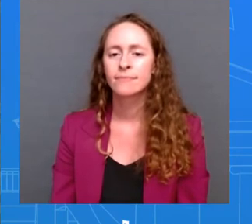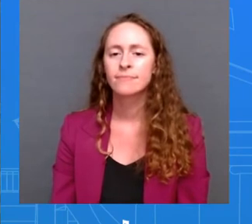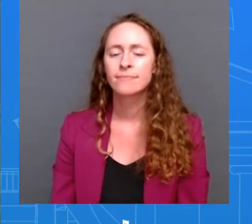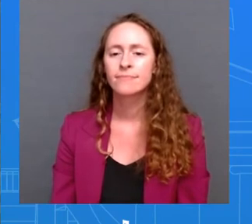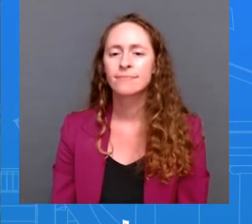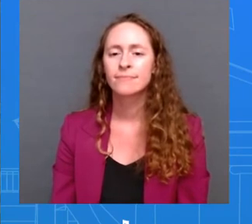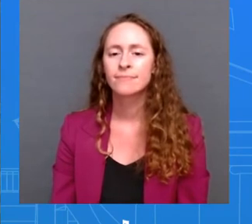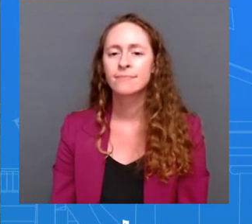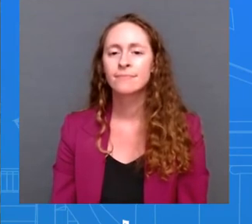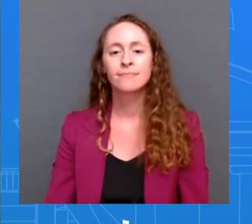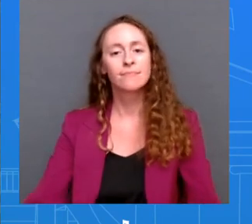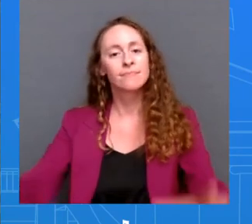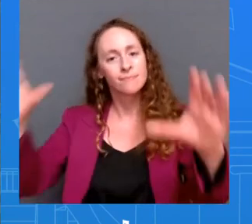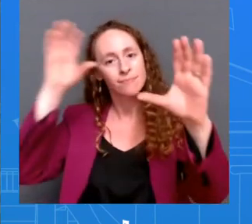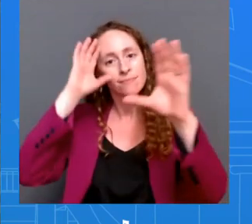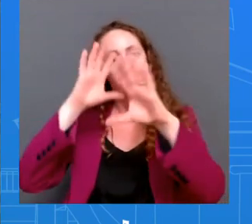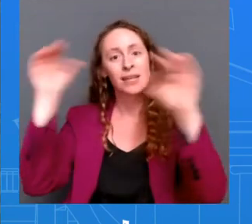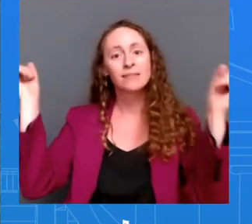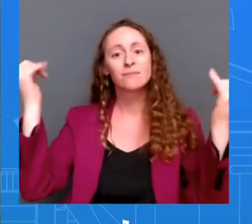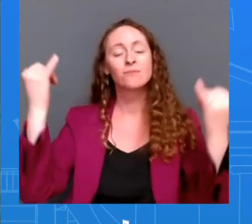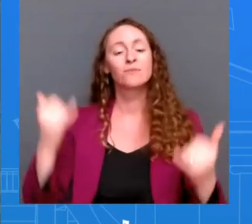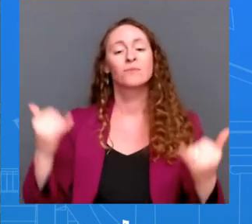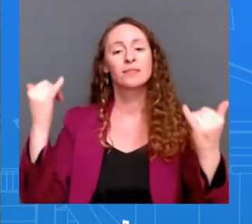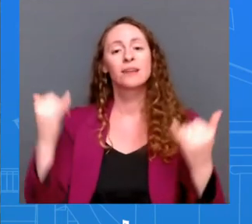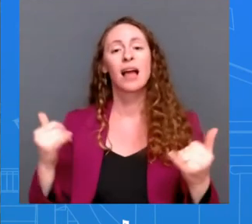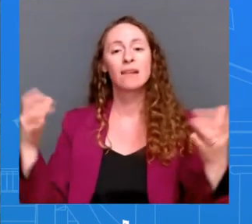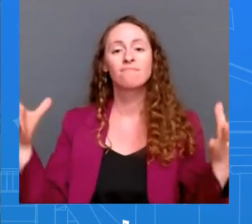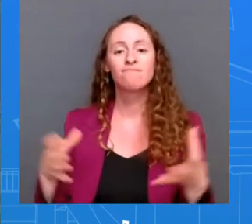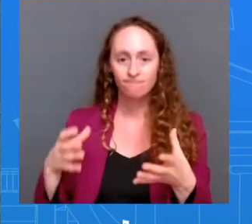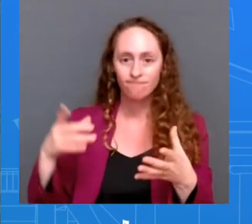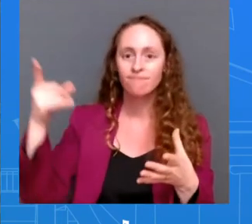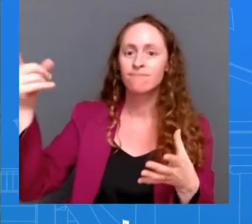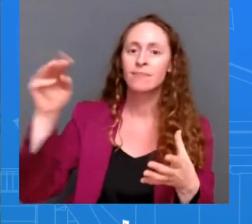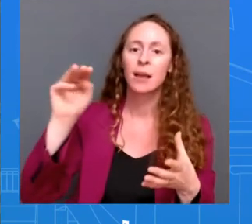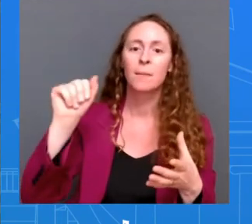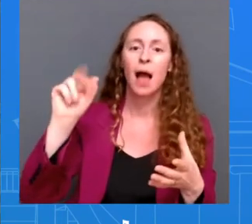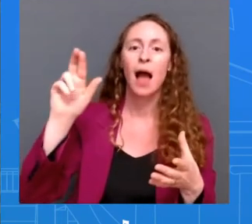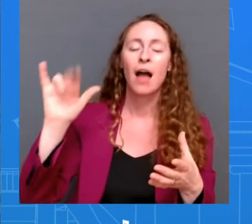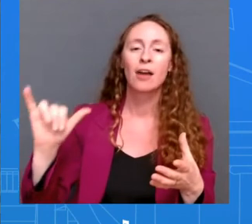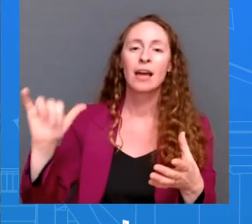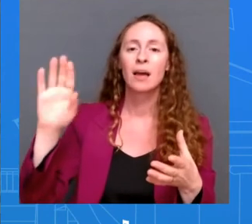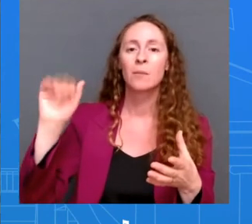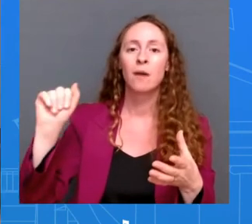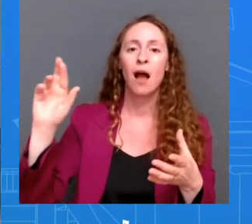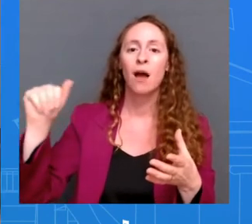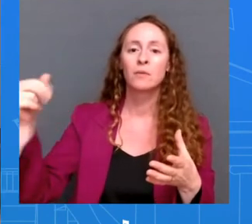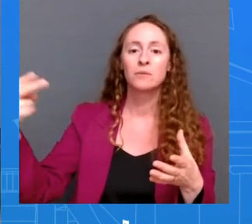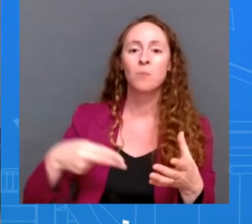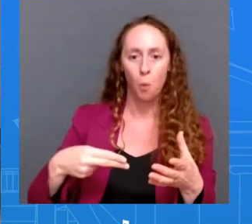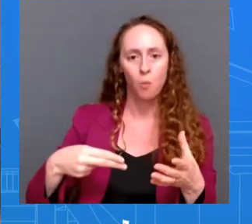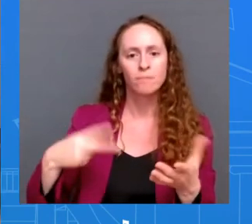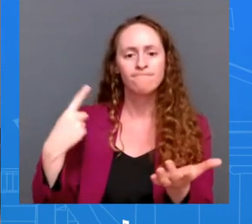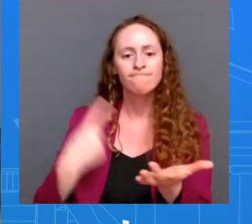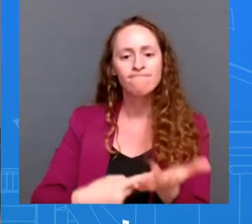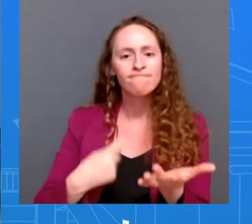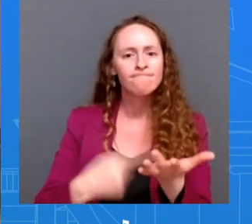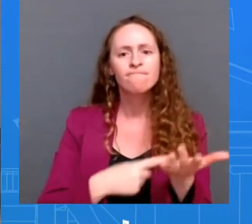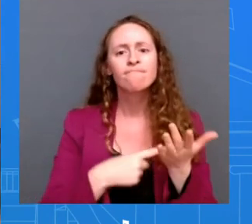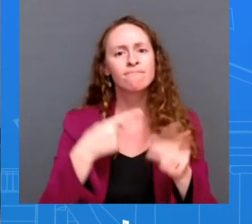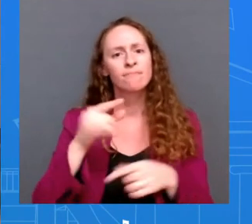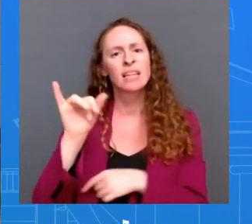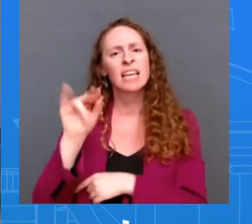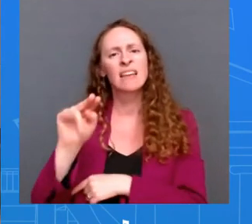the Inflation Reduction Act. One of the debates currently among Democrats is the electric vehicle subsidy provision. One of the senators from Michigan has been objecting to